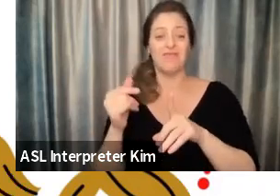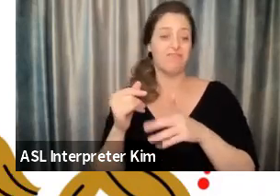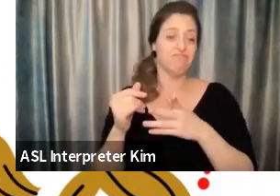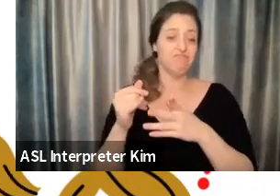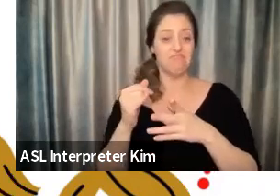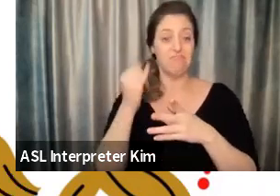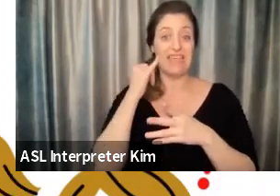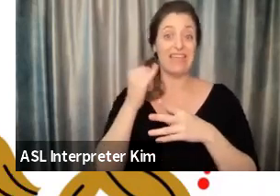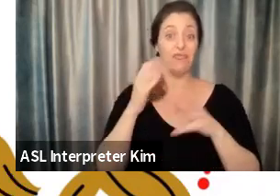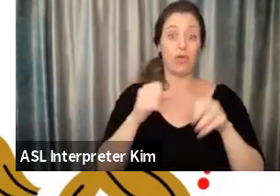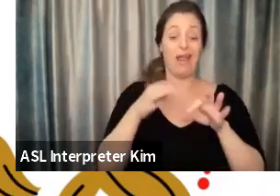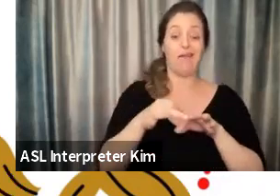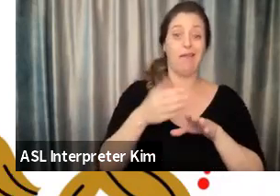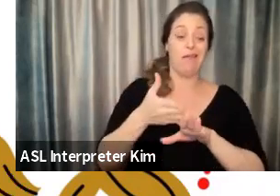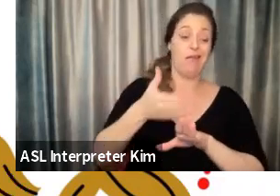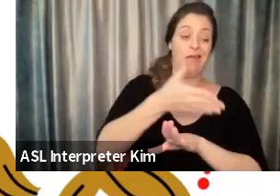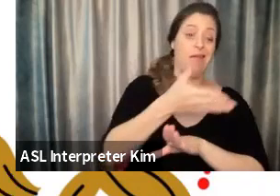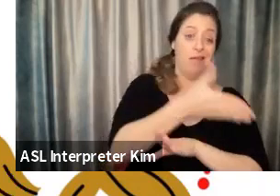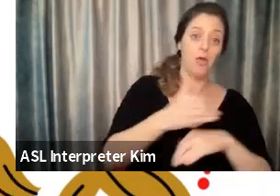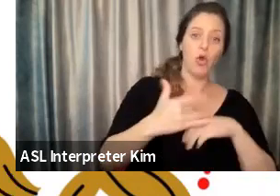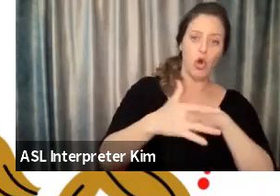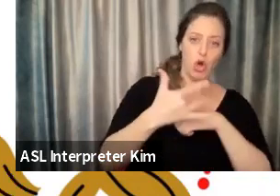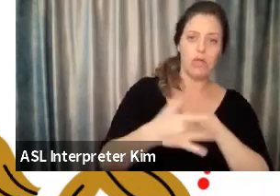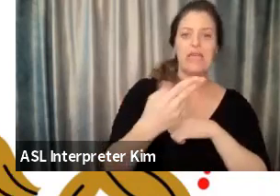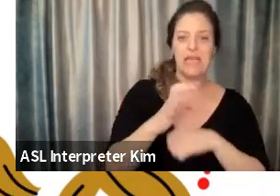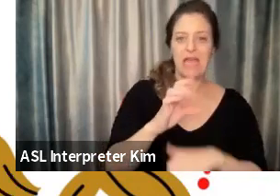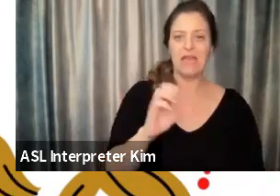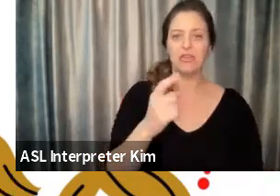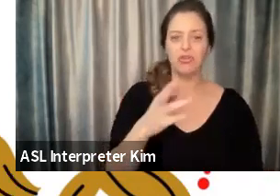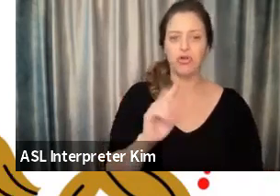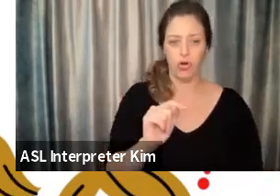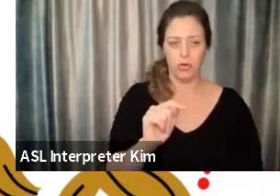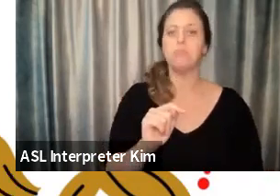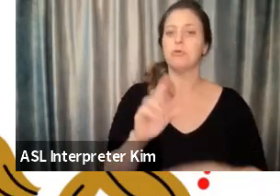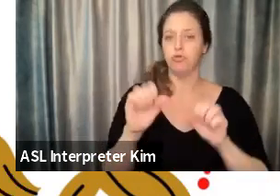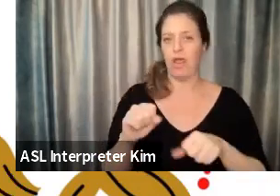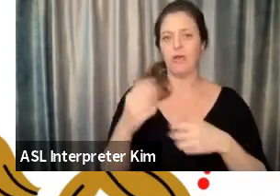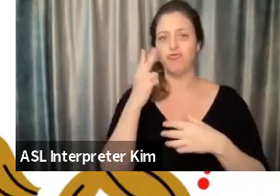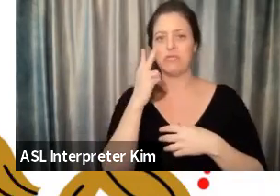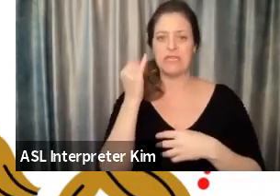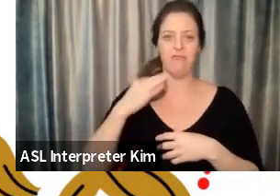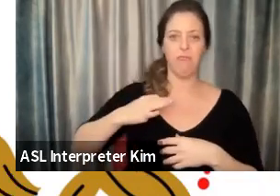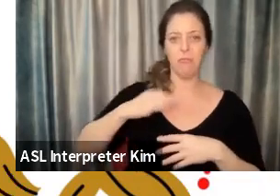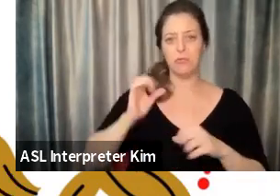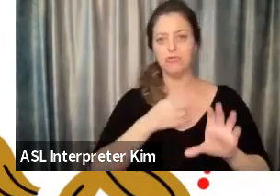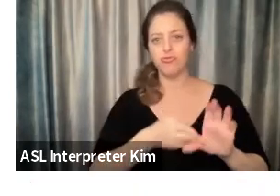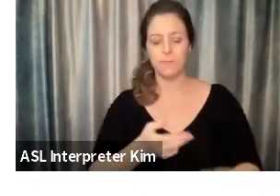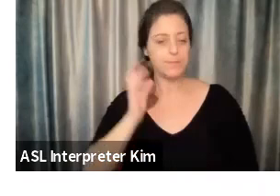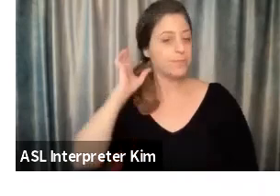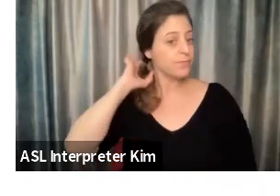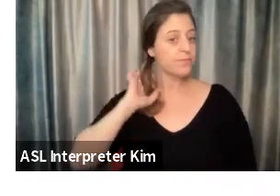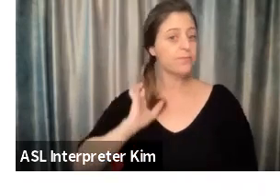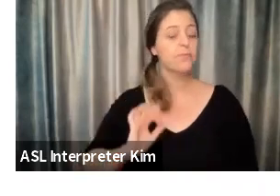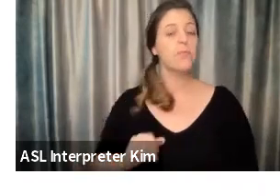for early Head Start for our toddlers of age and infants as well with ECE. And with that, I believe we're going to go a little bit